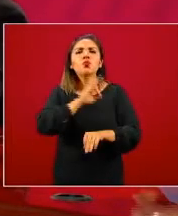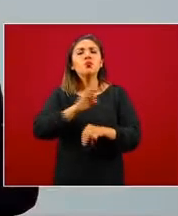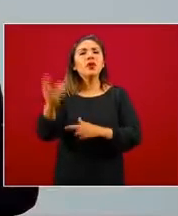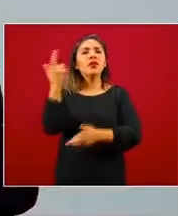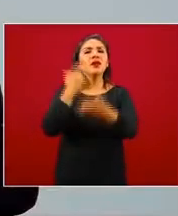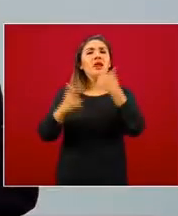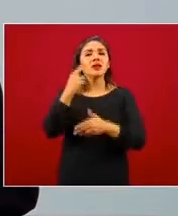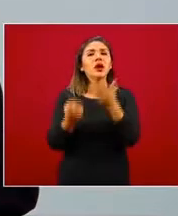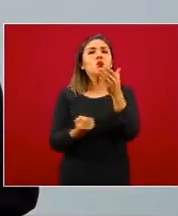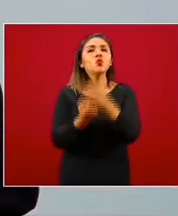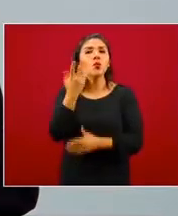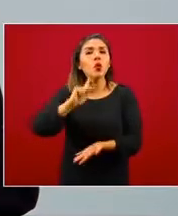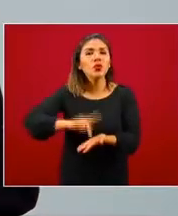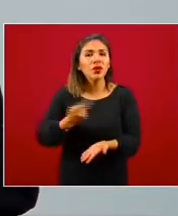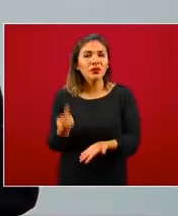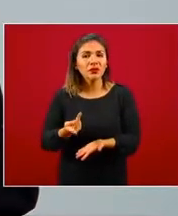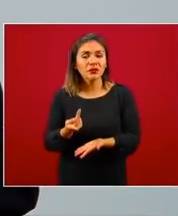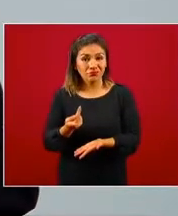we're